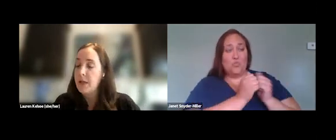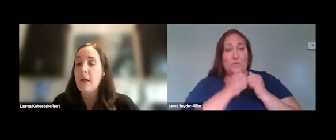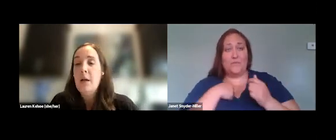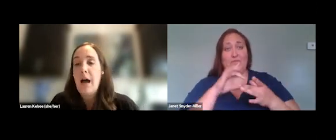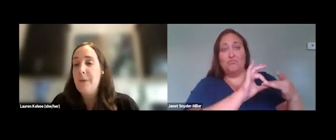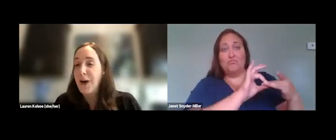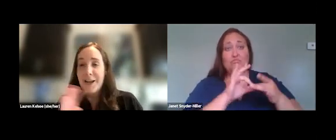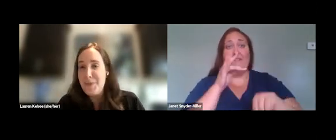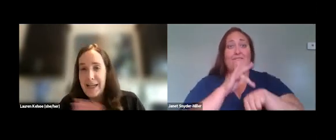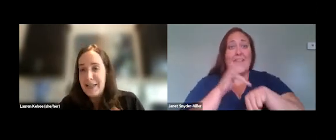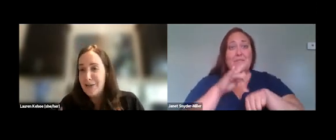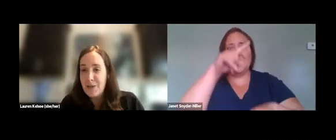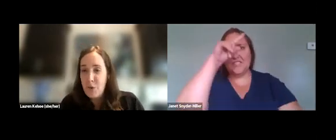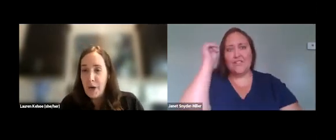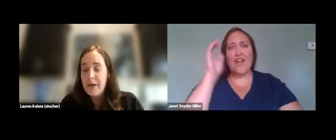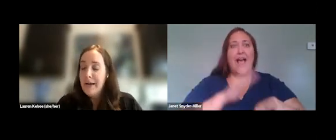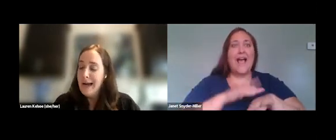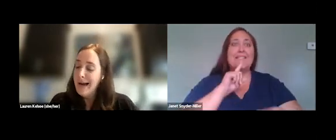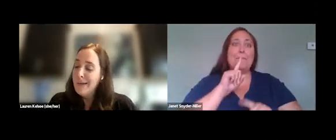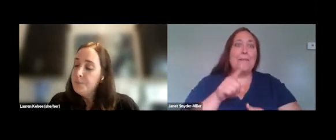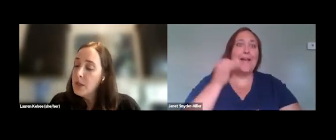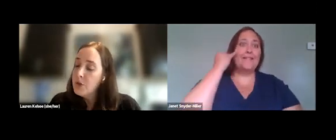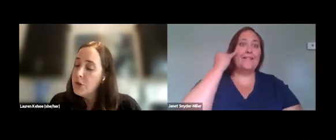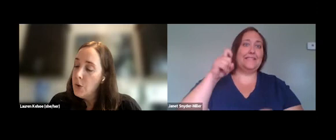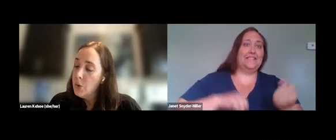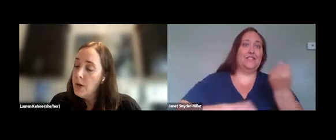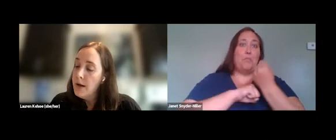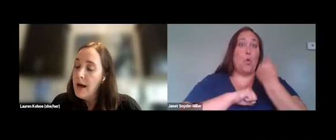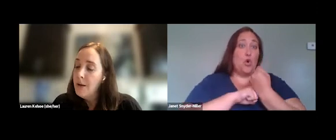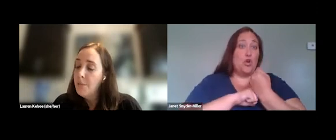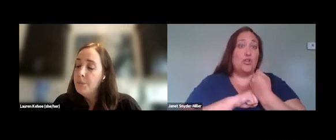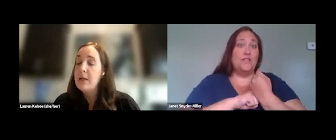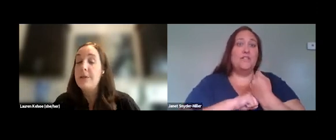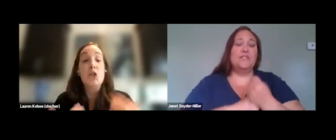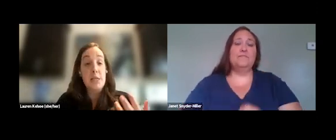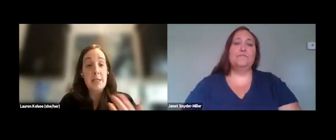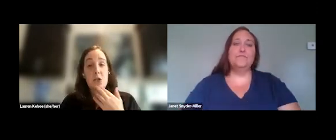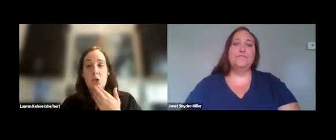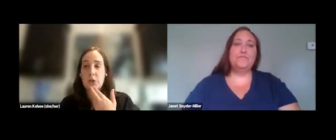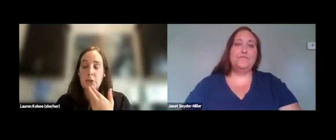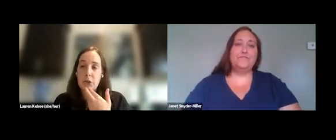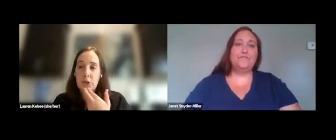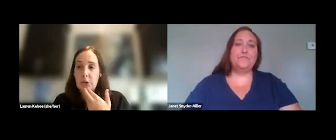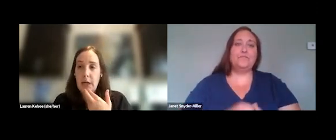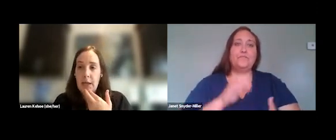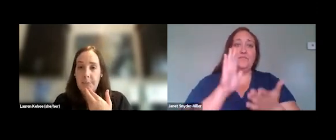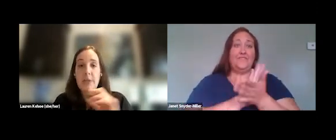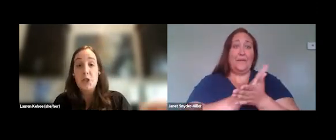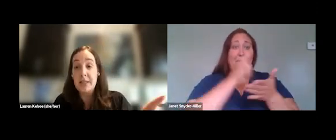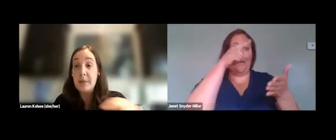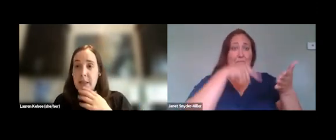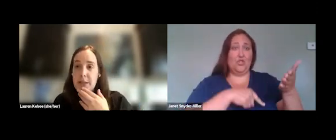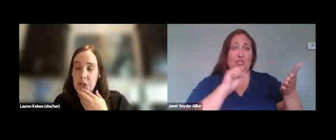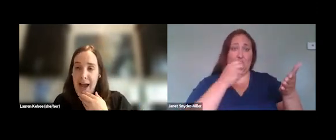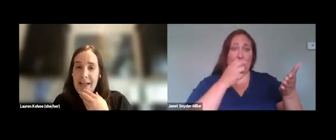all summer for on-demand kind of support. And so in the sheet, the